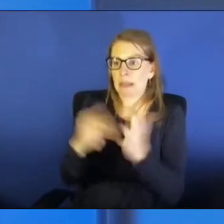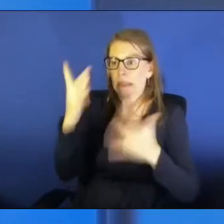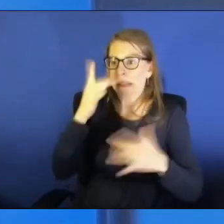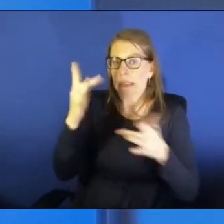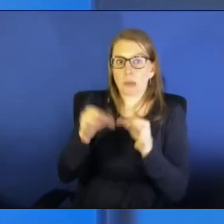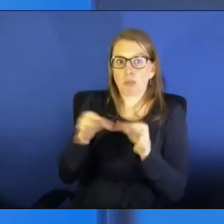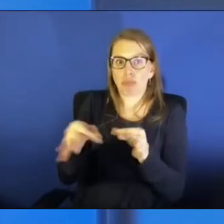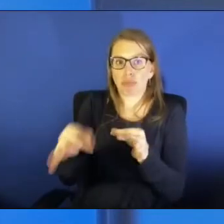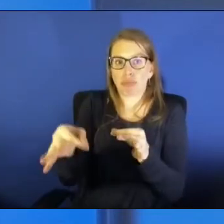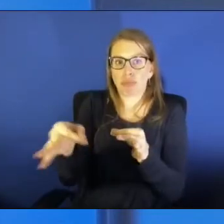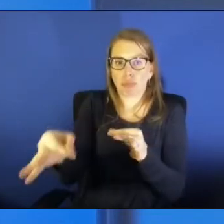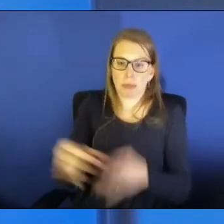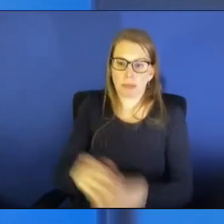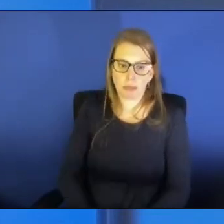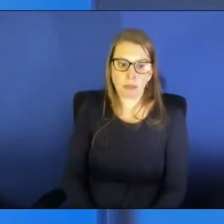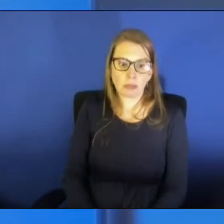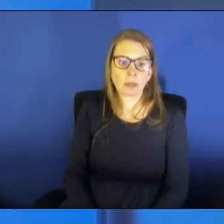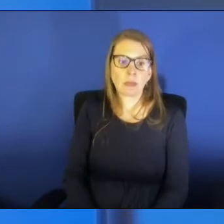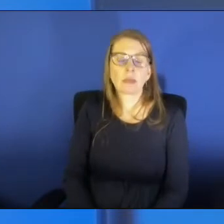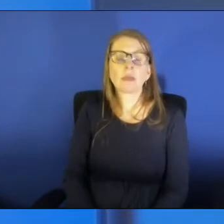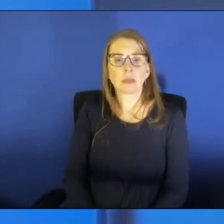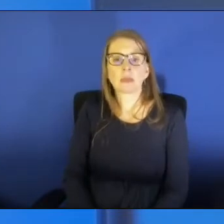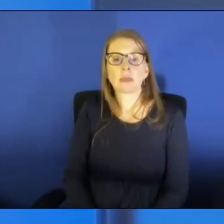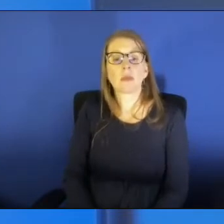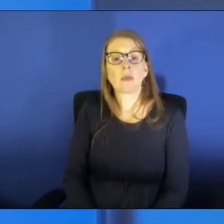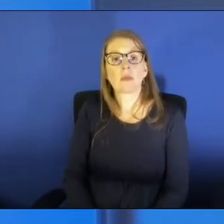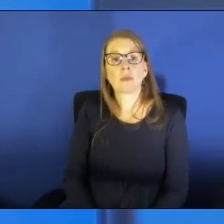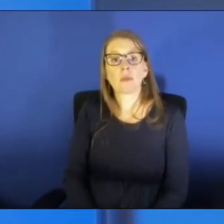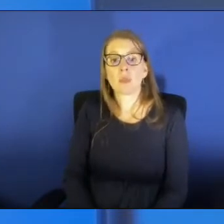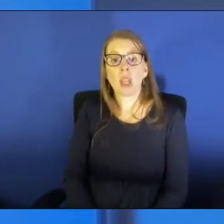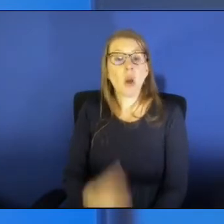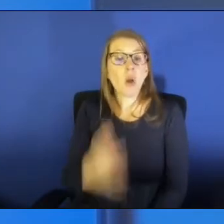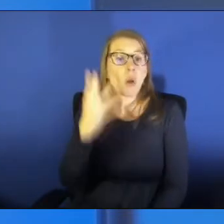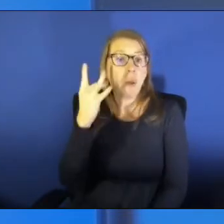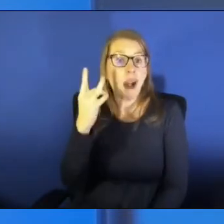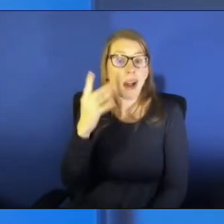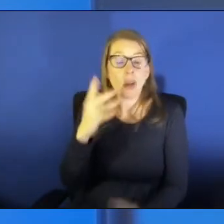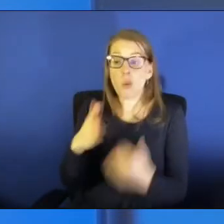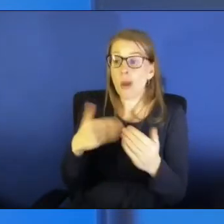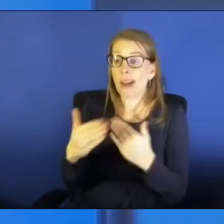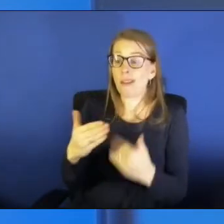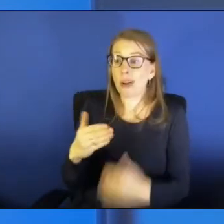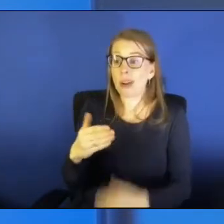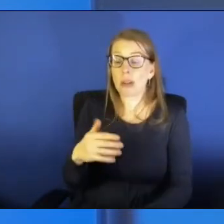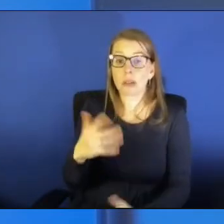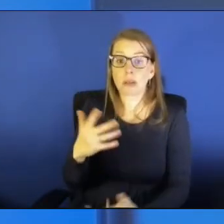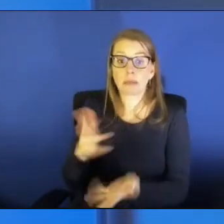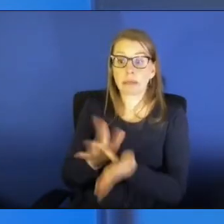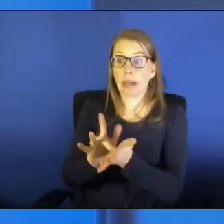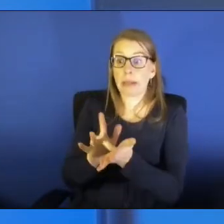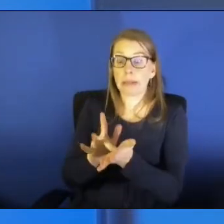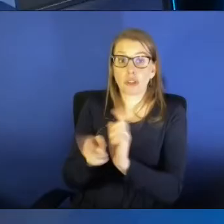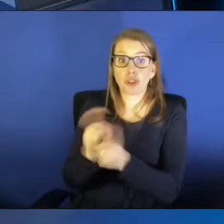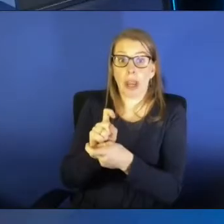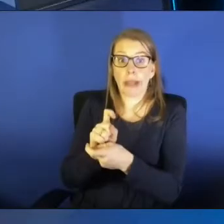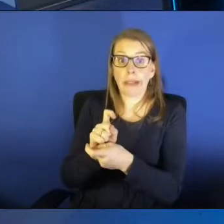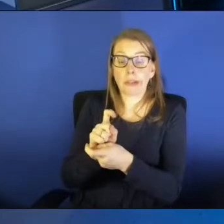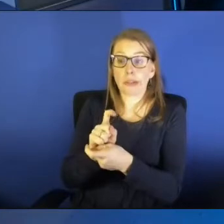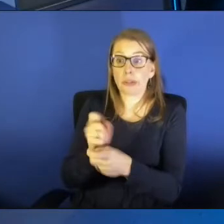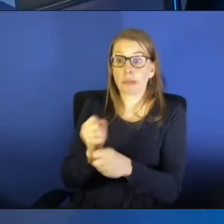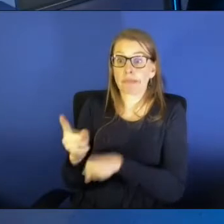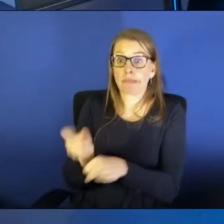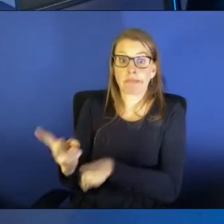road so that hopefully whatever immunotherapy 2.0 is in a number of years, we can get them there.